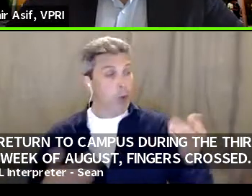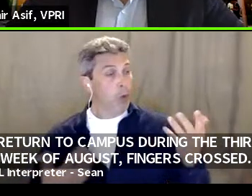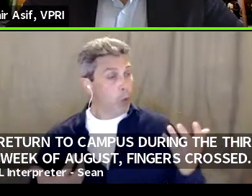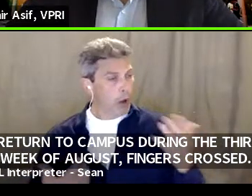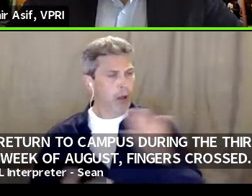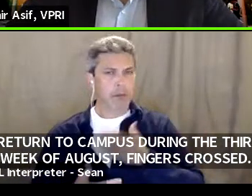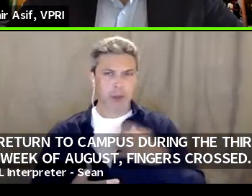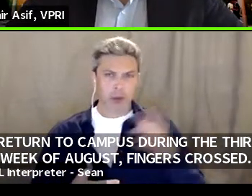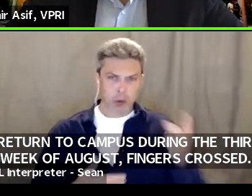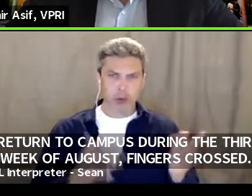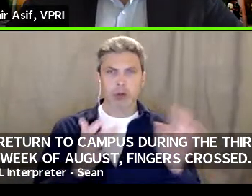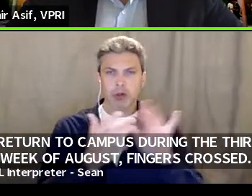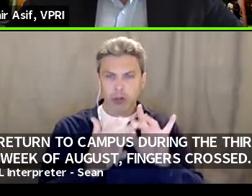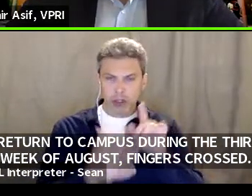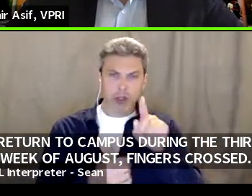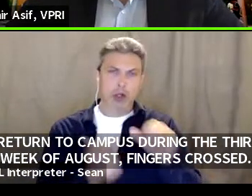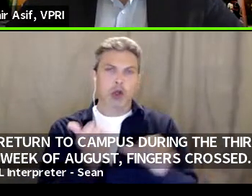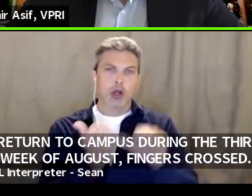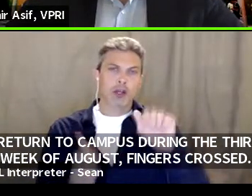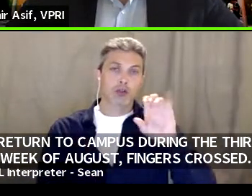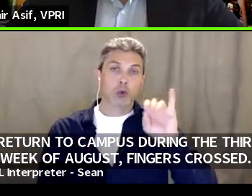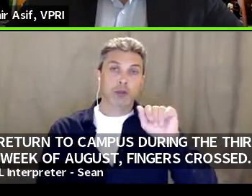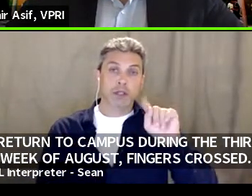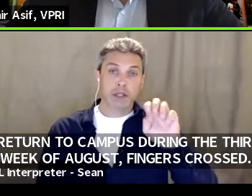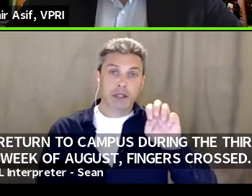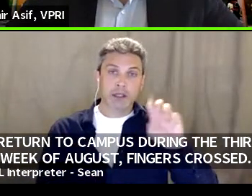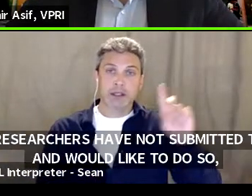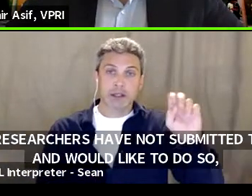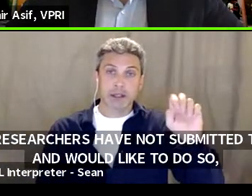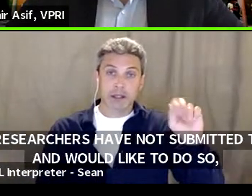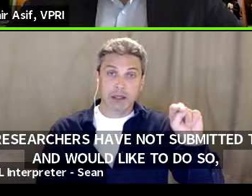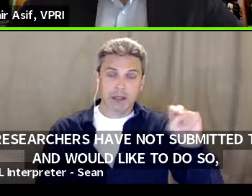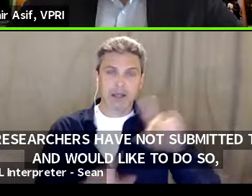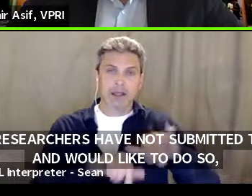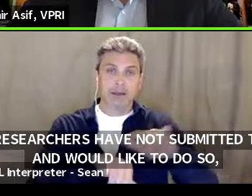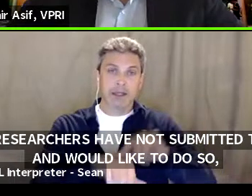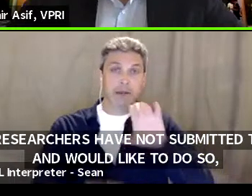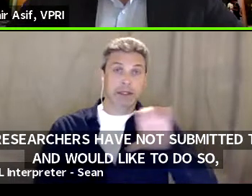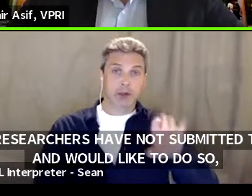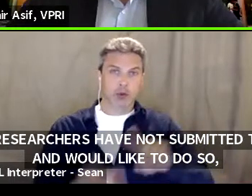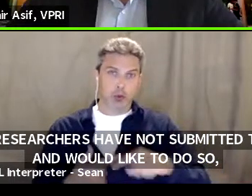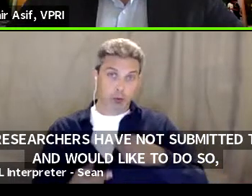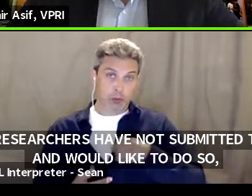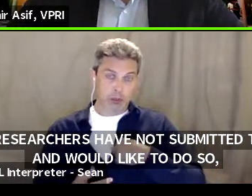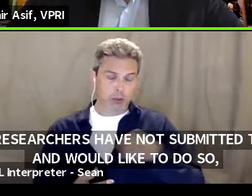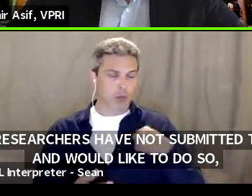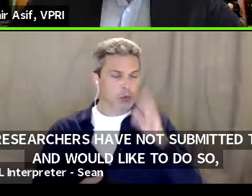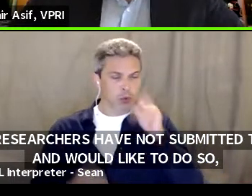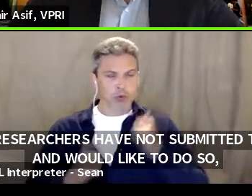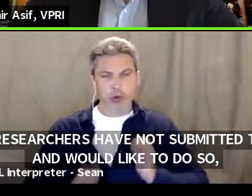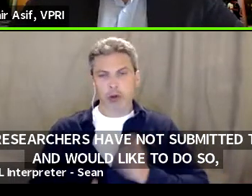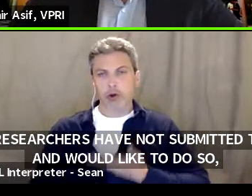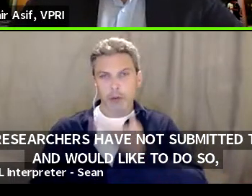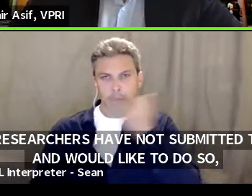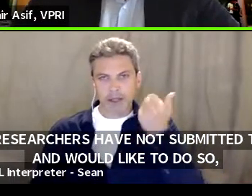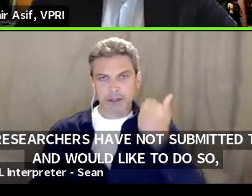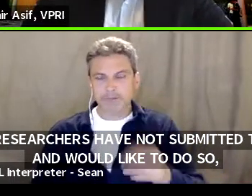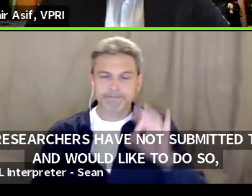to Associate in Research and copy me. We will try to accommodate late requests to the best of our ability. Thank